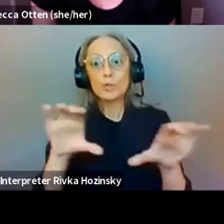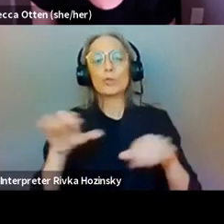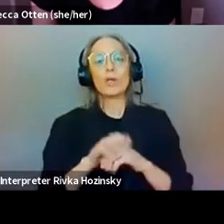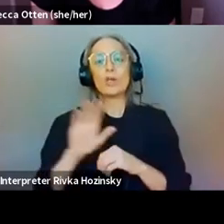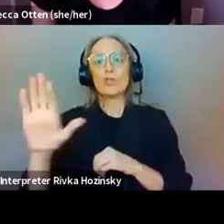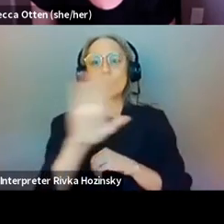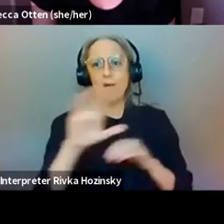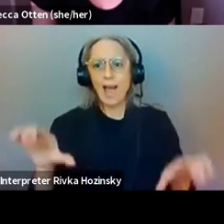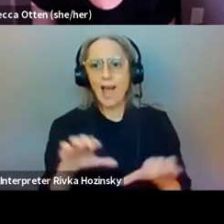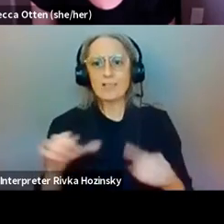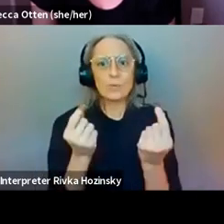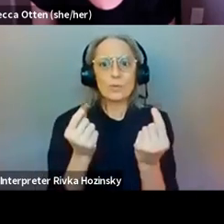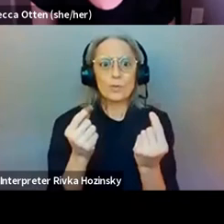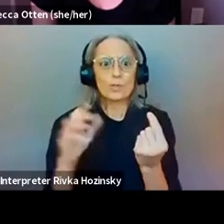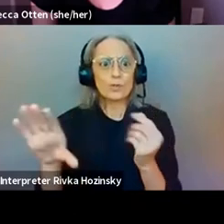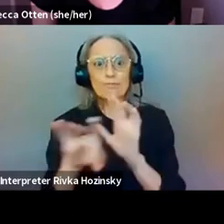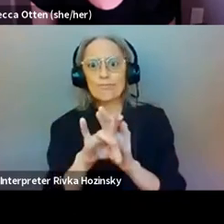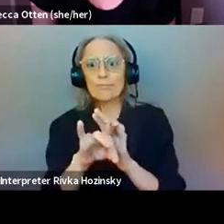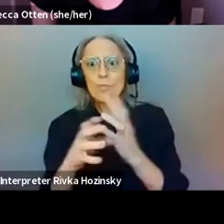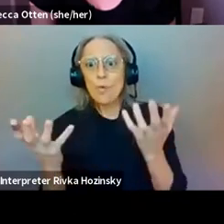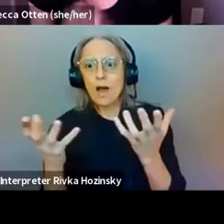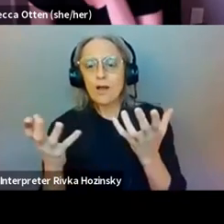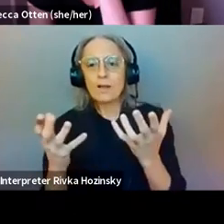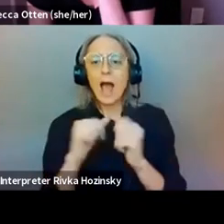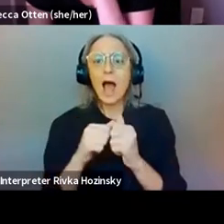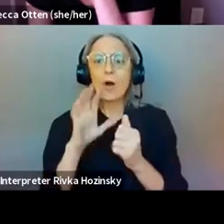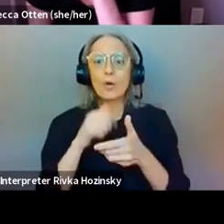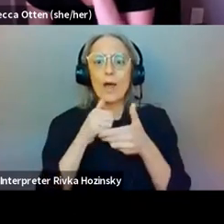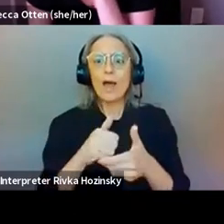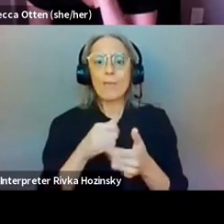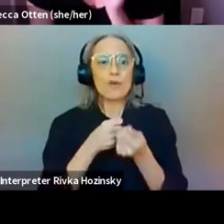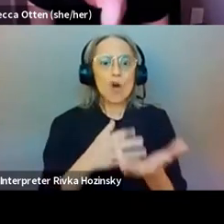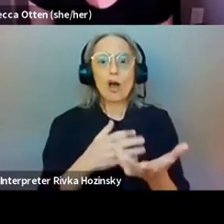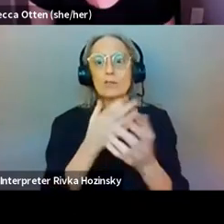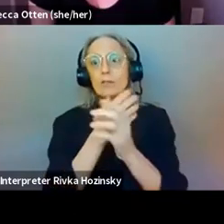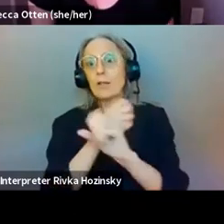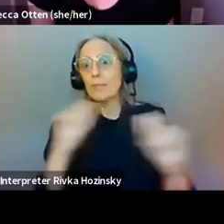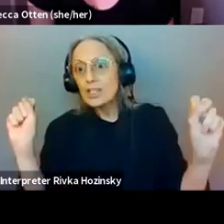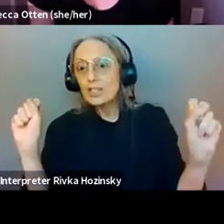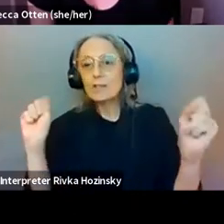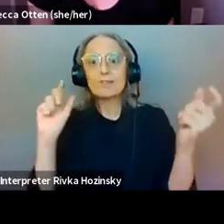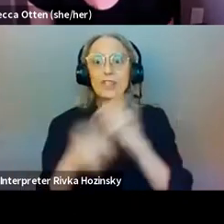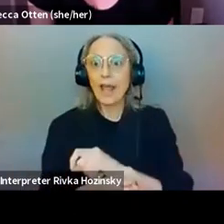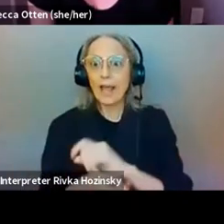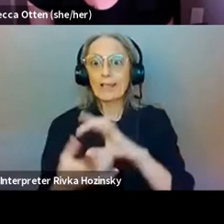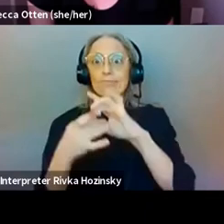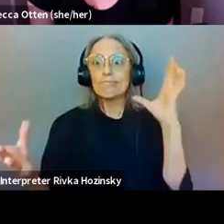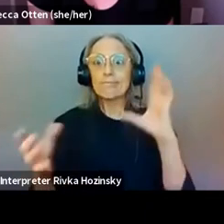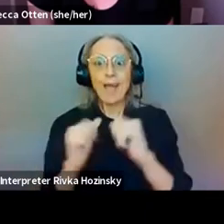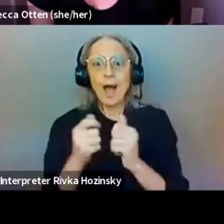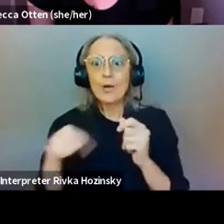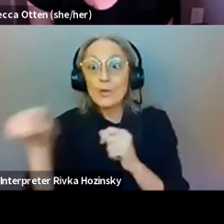going to do to bring around this liberation, emancipation, change, etc.? Right. And I think also that because,